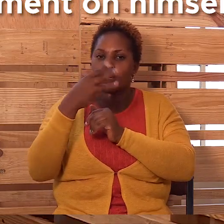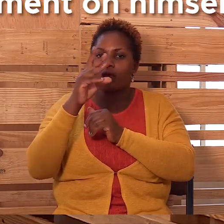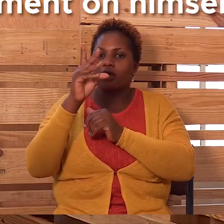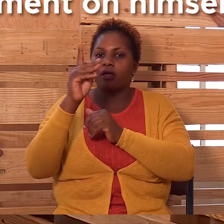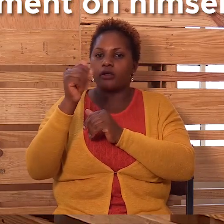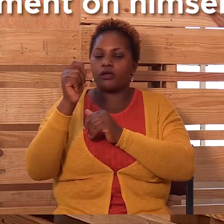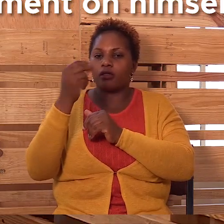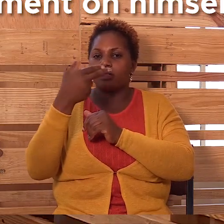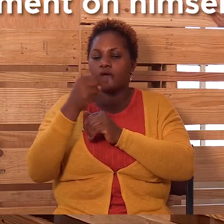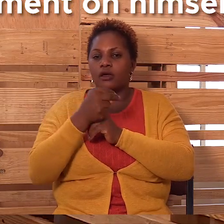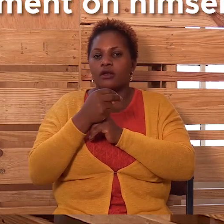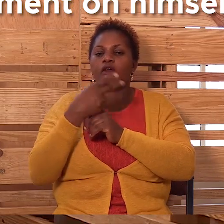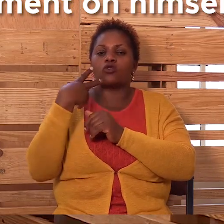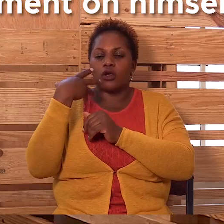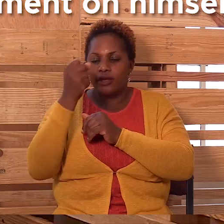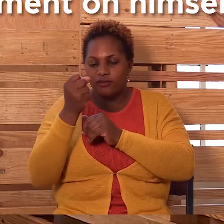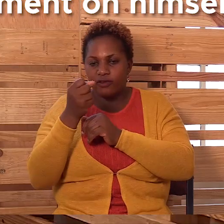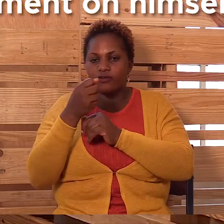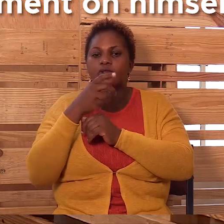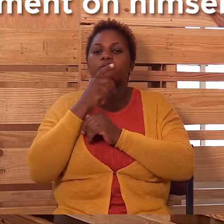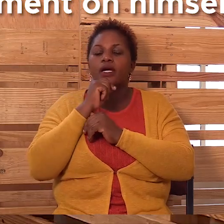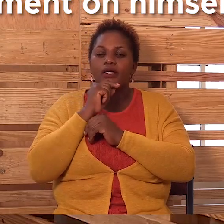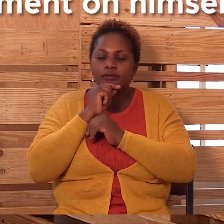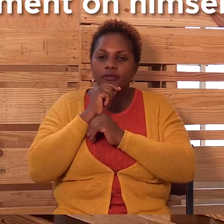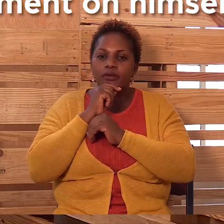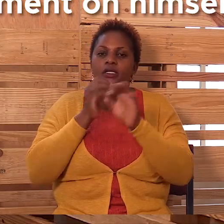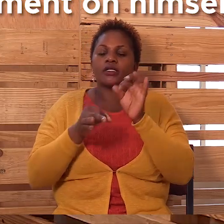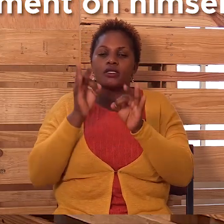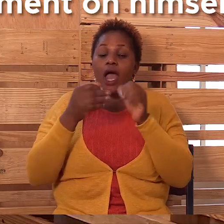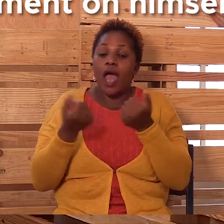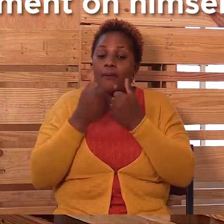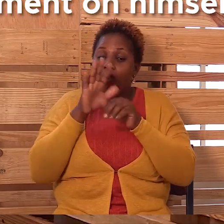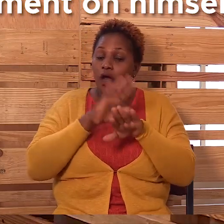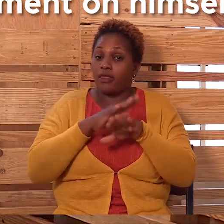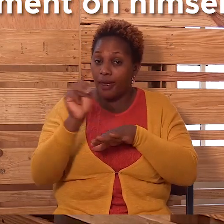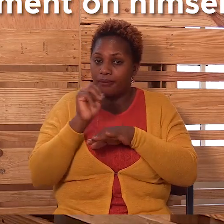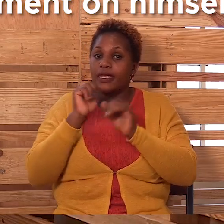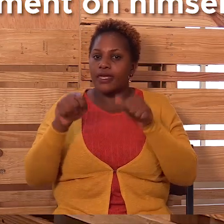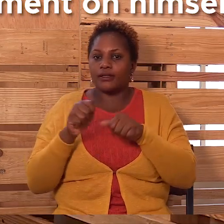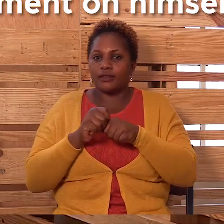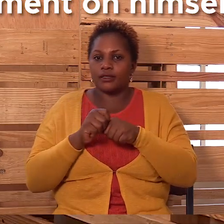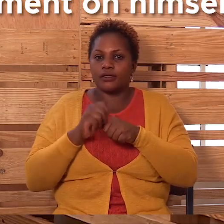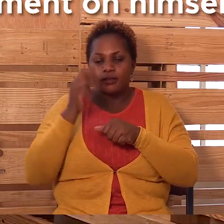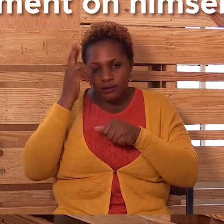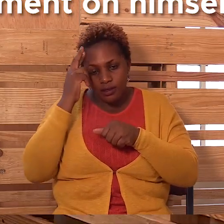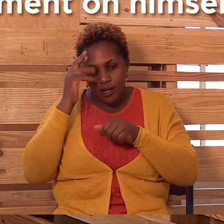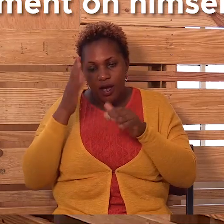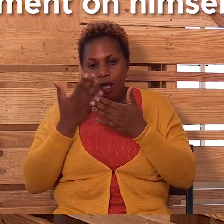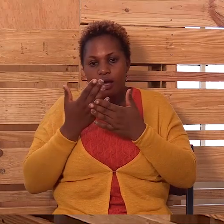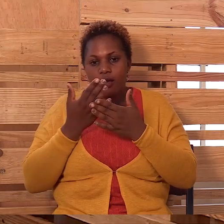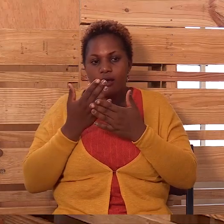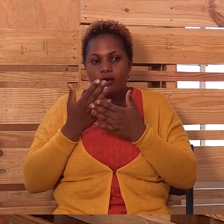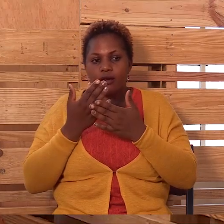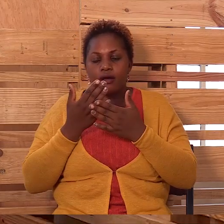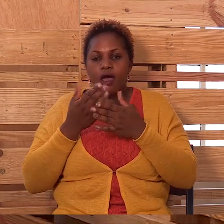was Korah, Dathan, Abiram, and the 250 men. Was judgment brought upon them? Yes. Remember